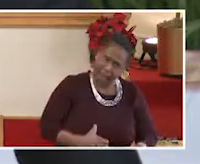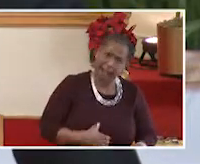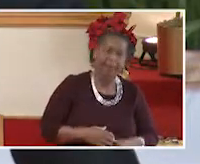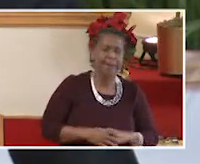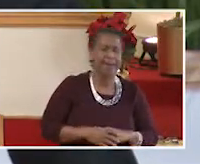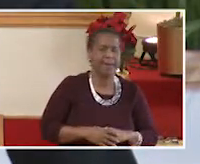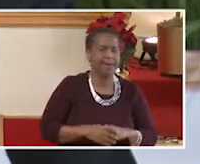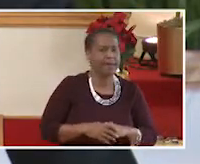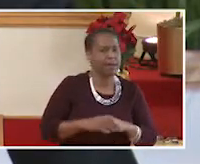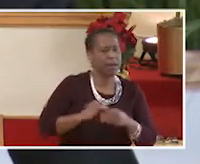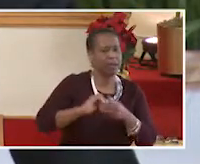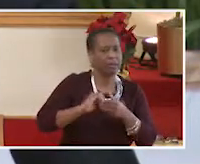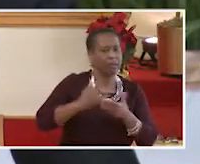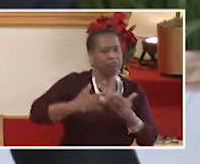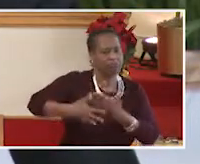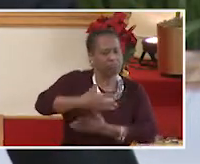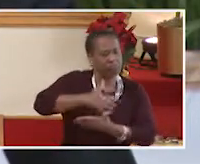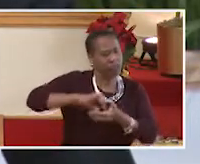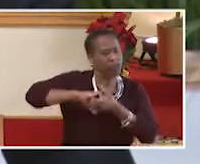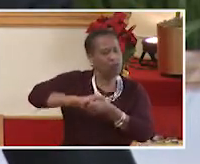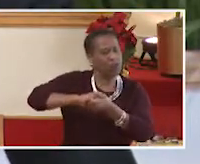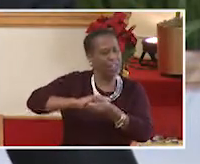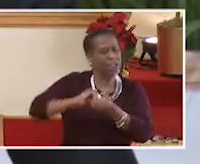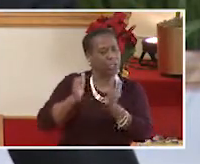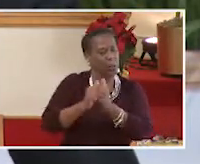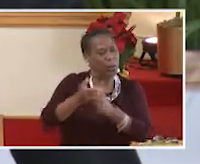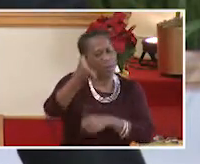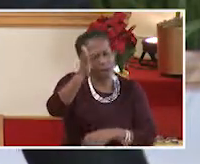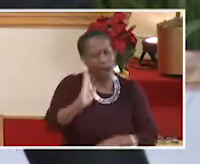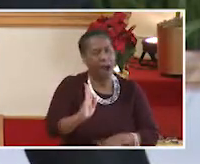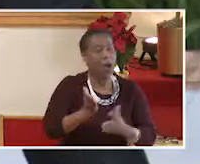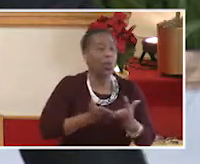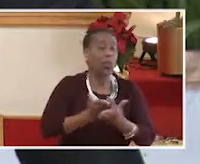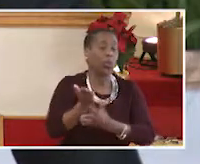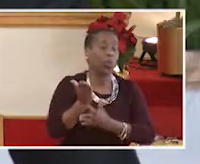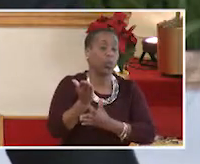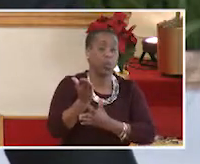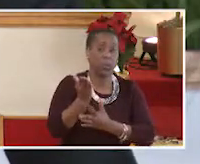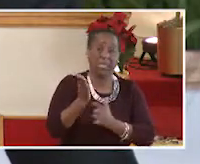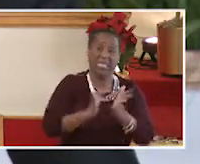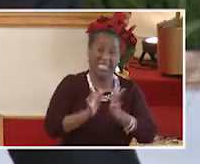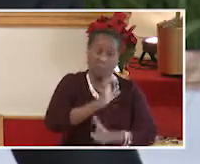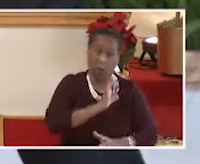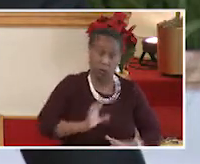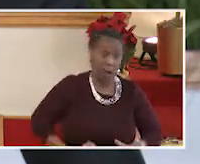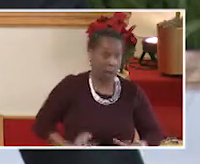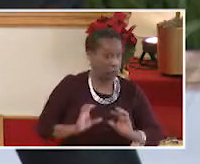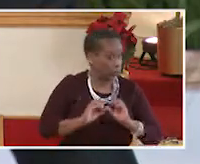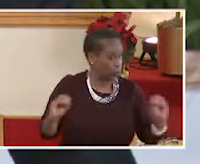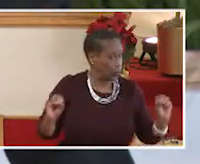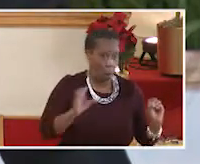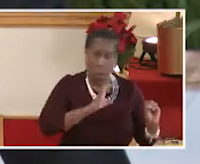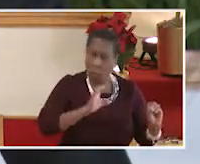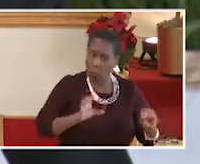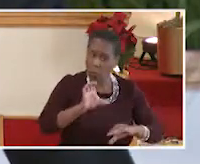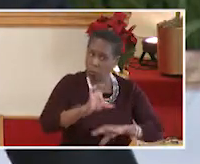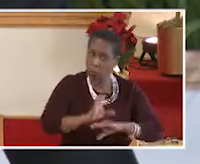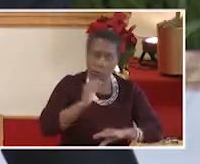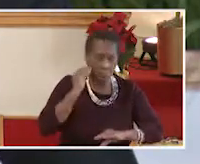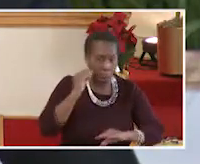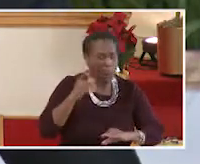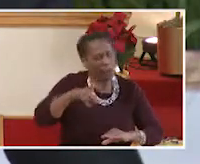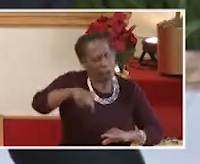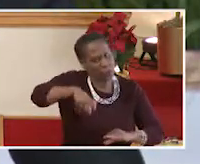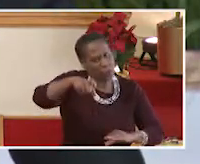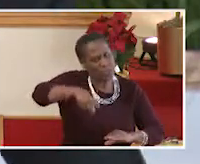greater intimate relationship with God through the body of Christ, and you have no church home, but you are